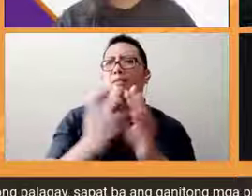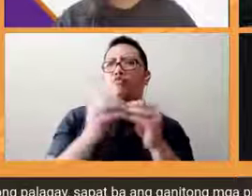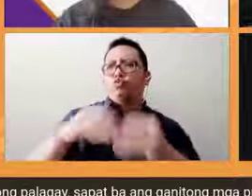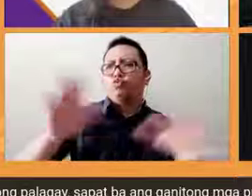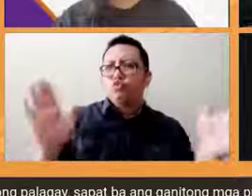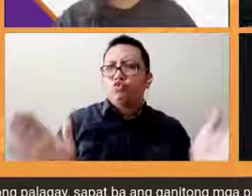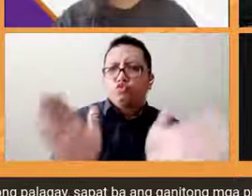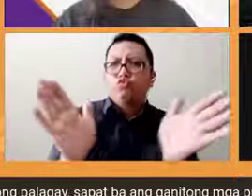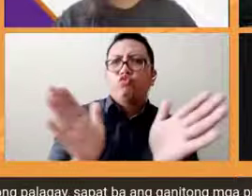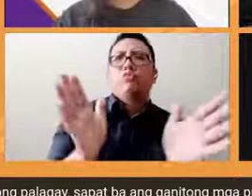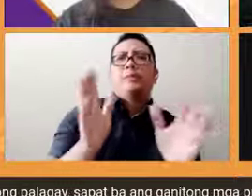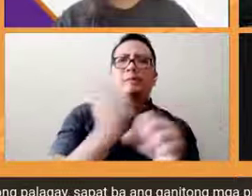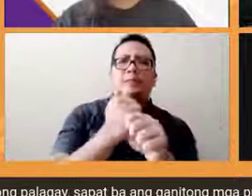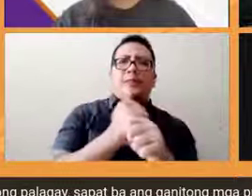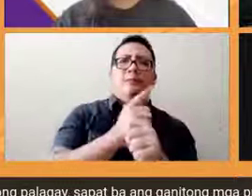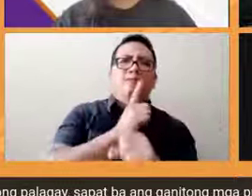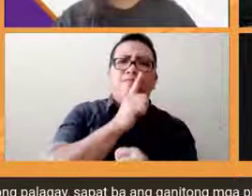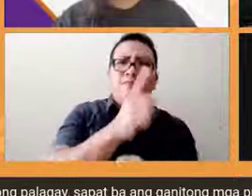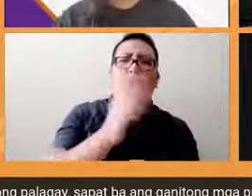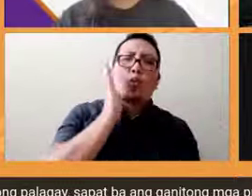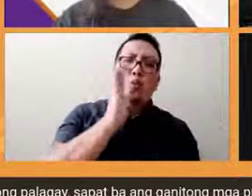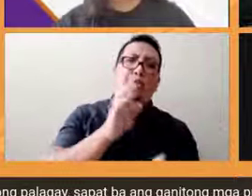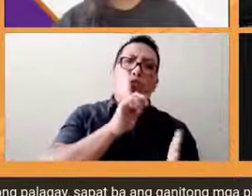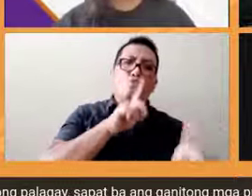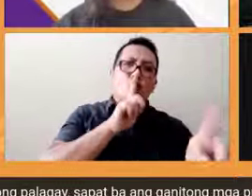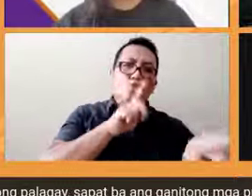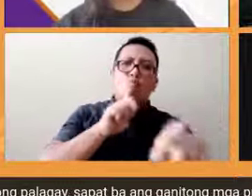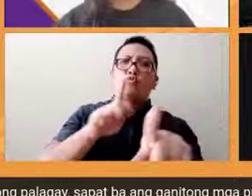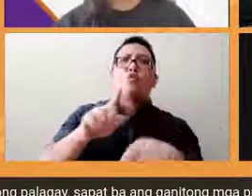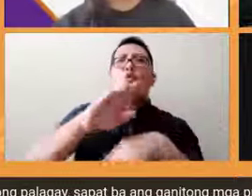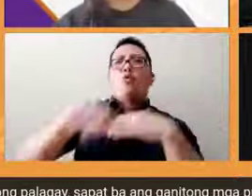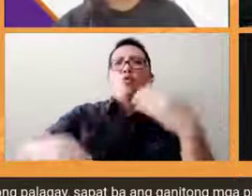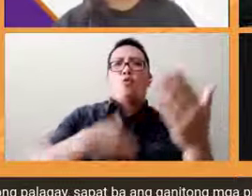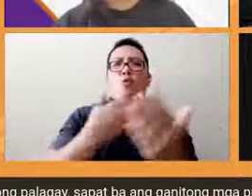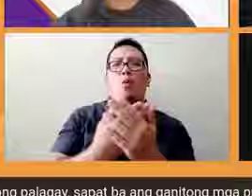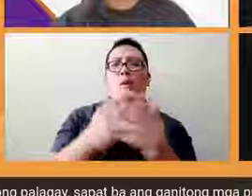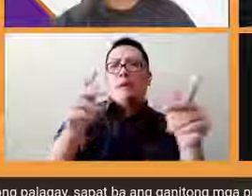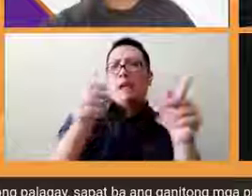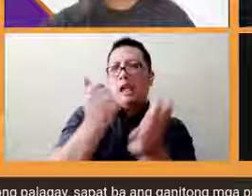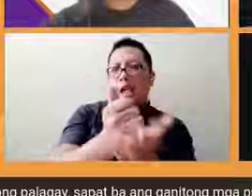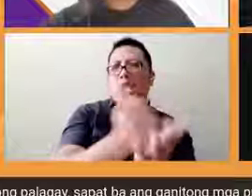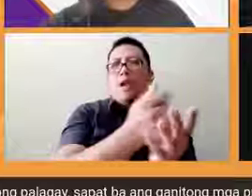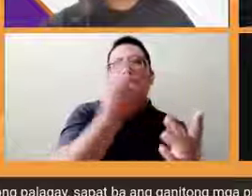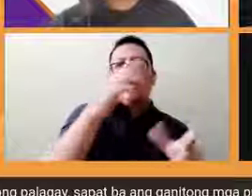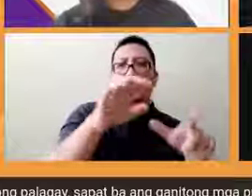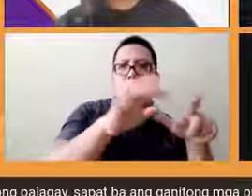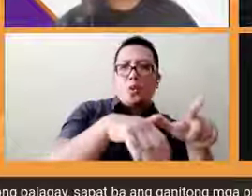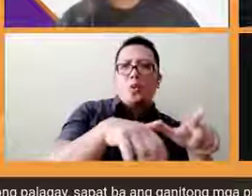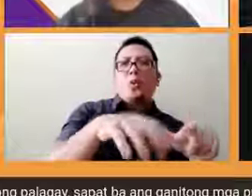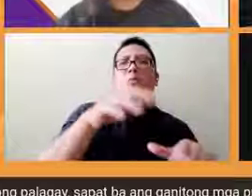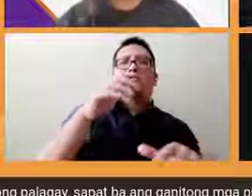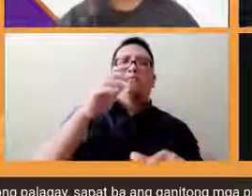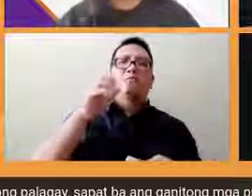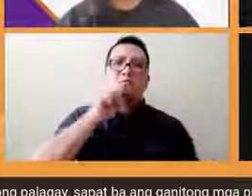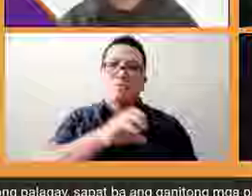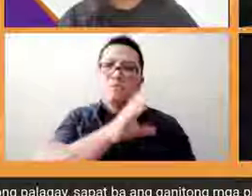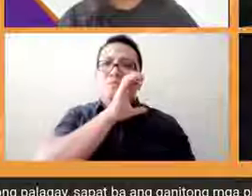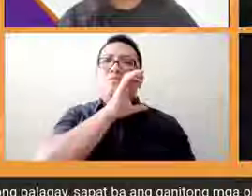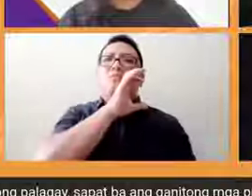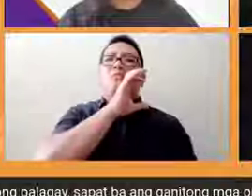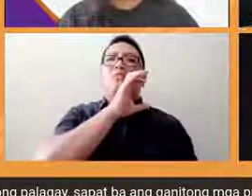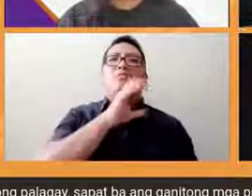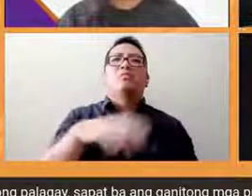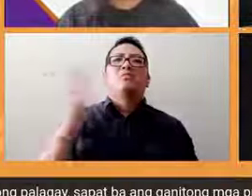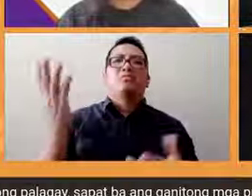-ensure natin na mas matutugunan natin yung mga ating vulnerable sectors particularly especially our persons with disabilities